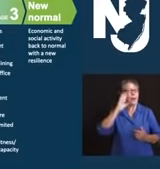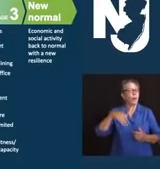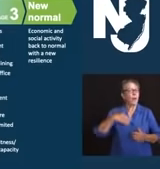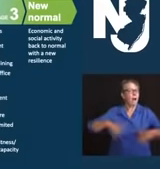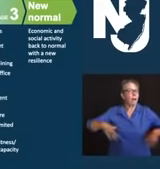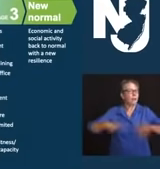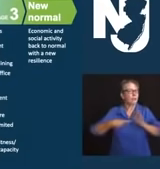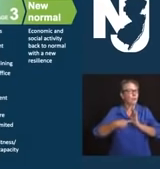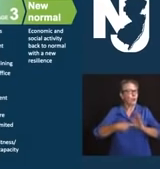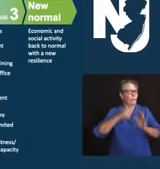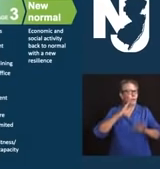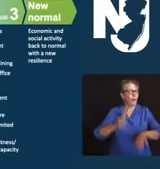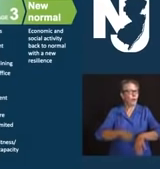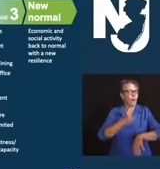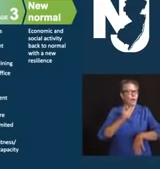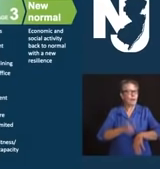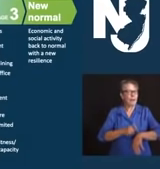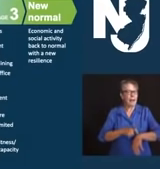Just take a minute and just look at